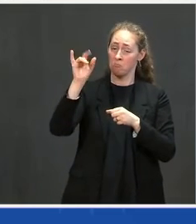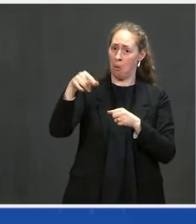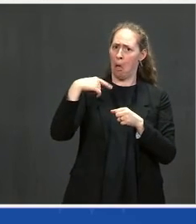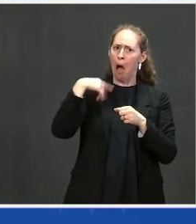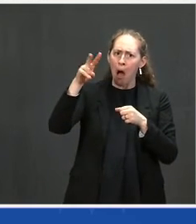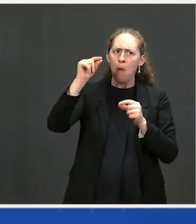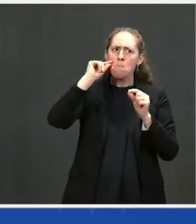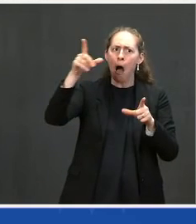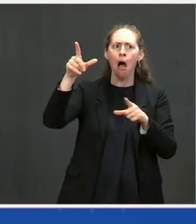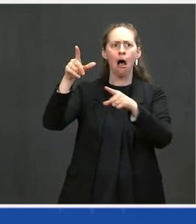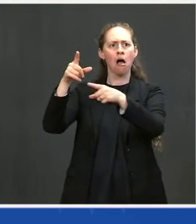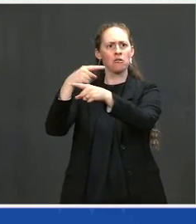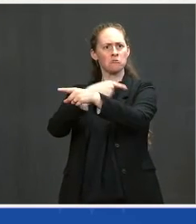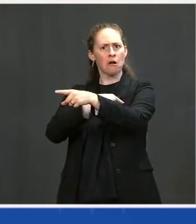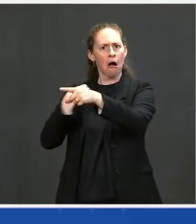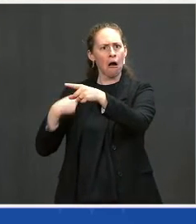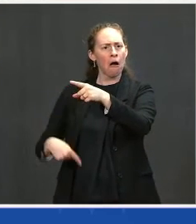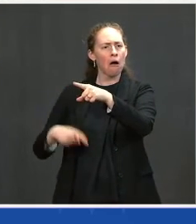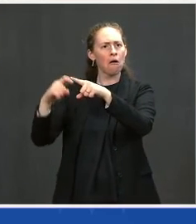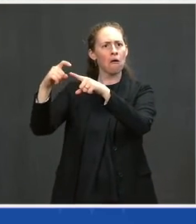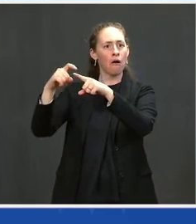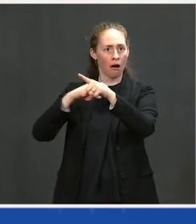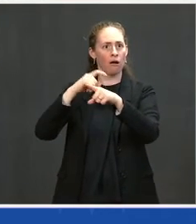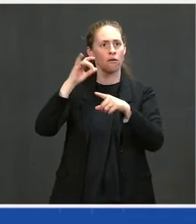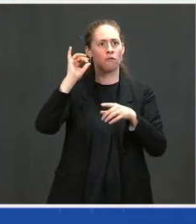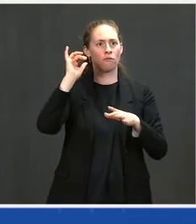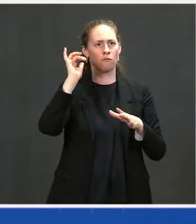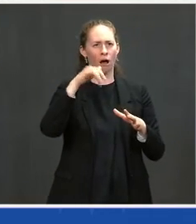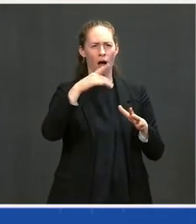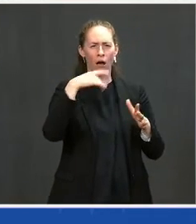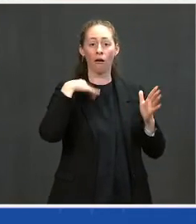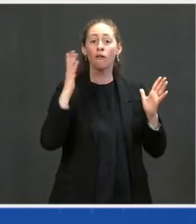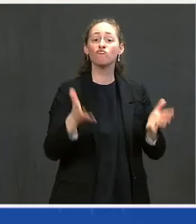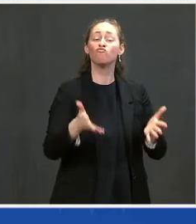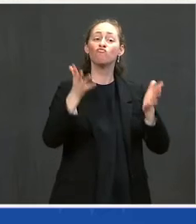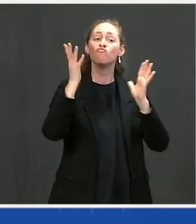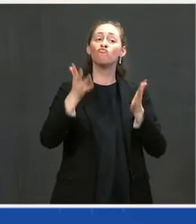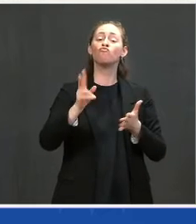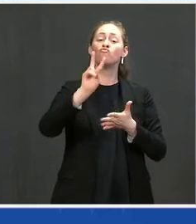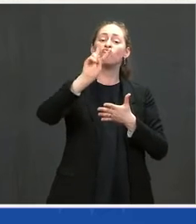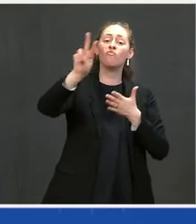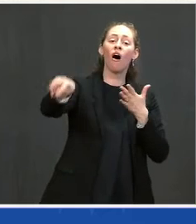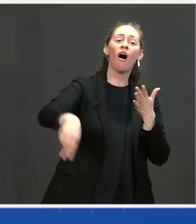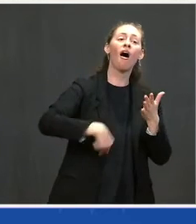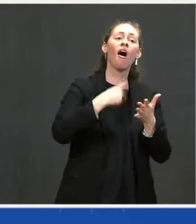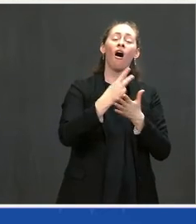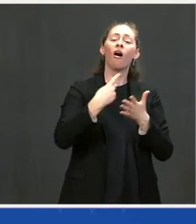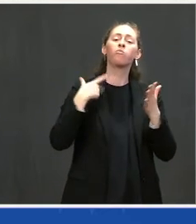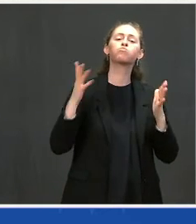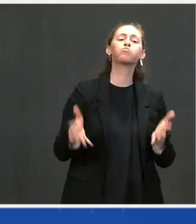listening, we had a 2-hour conversation for 2 hours.